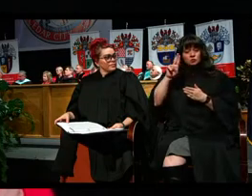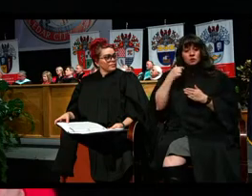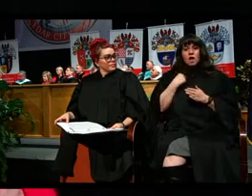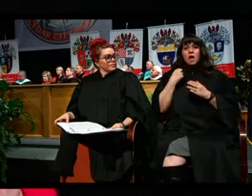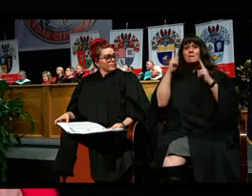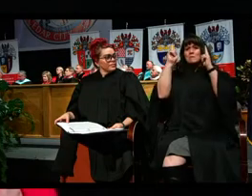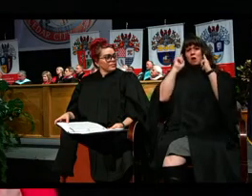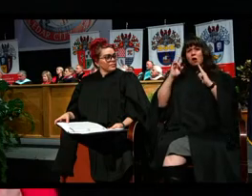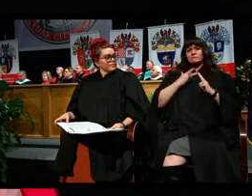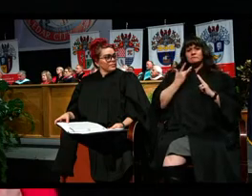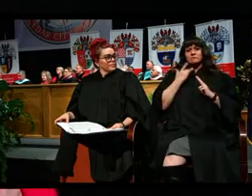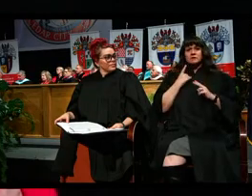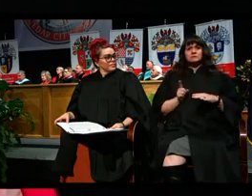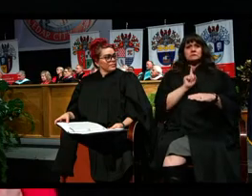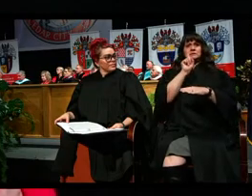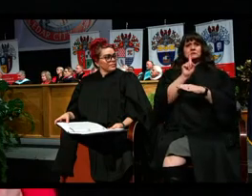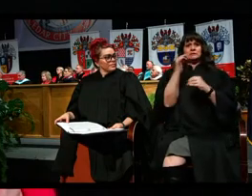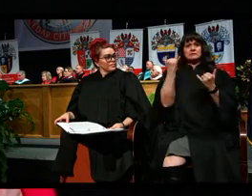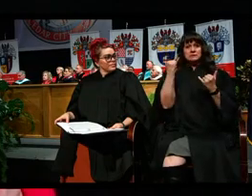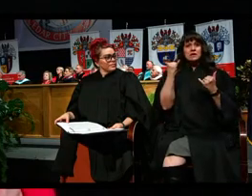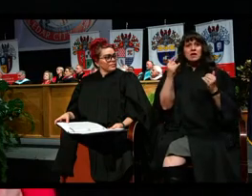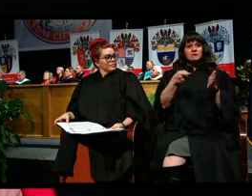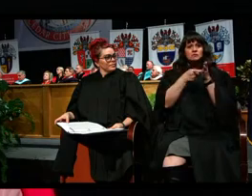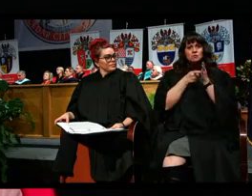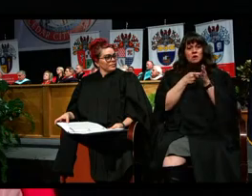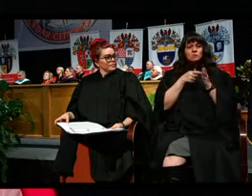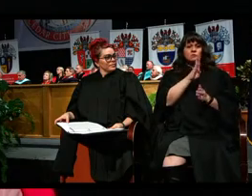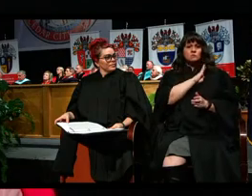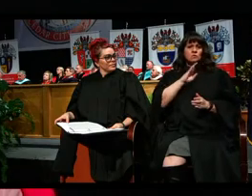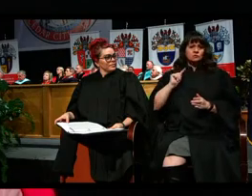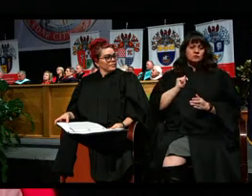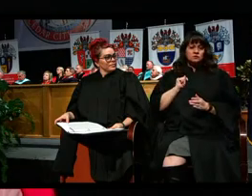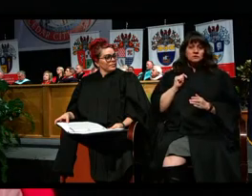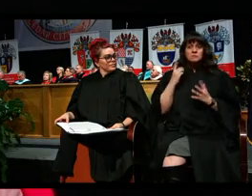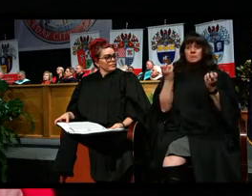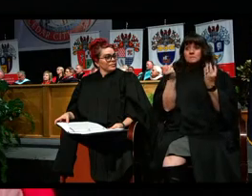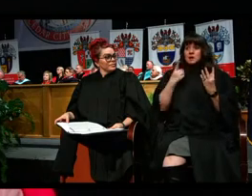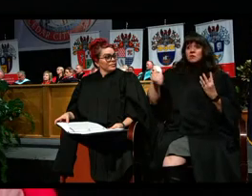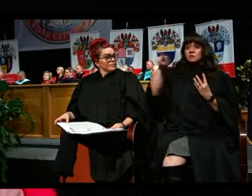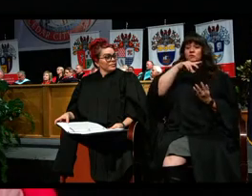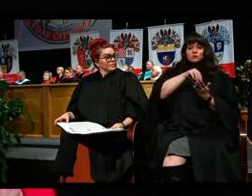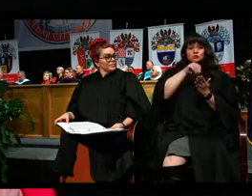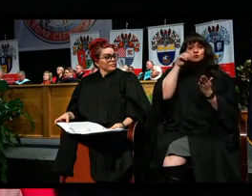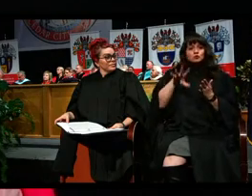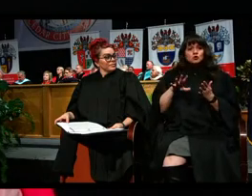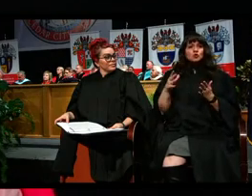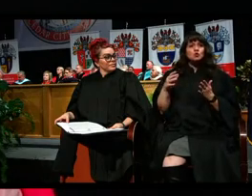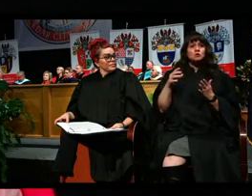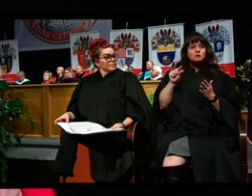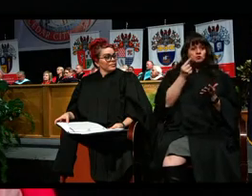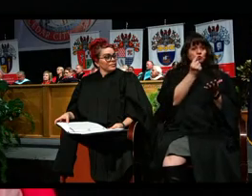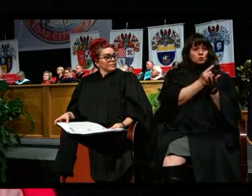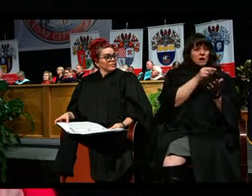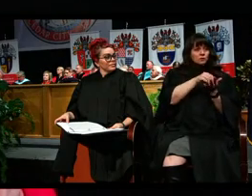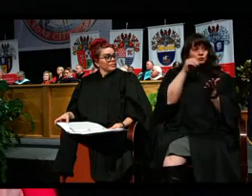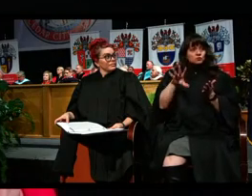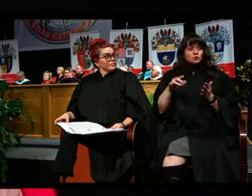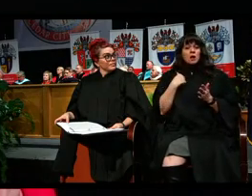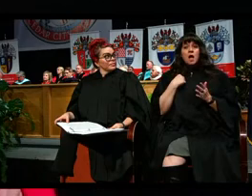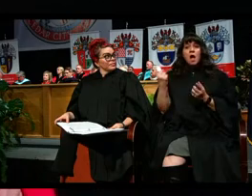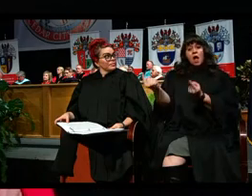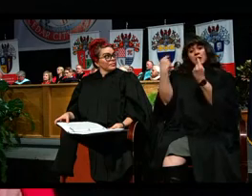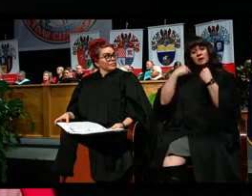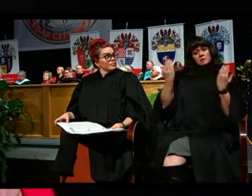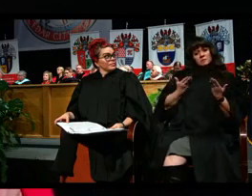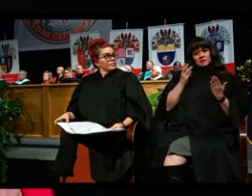today as the chair of the Board of Trustees. Like many of you students and alumni here today, I came to